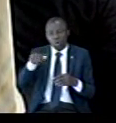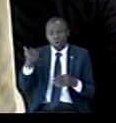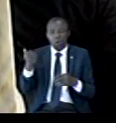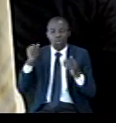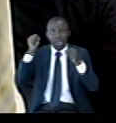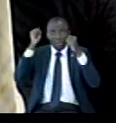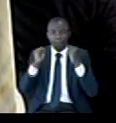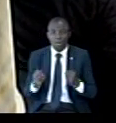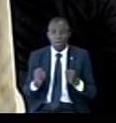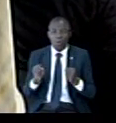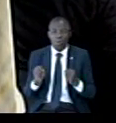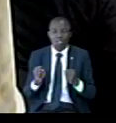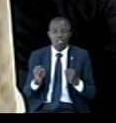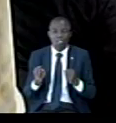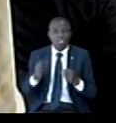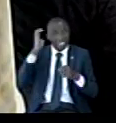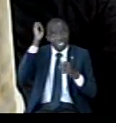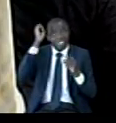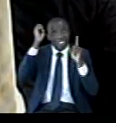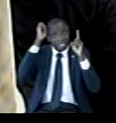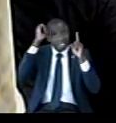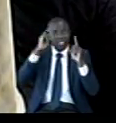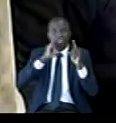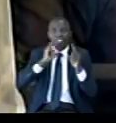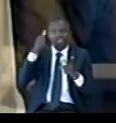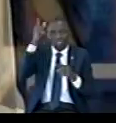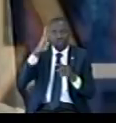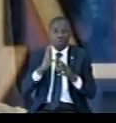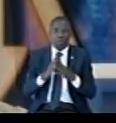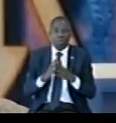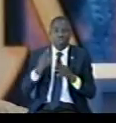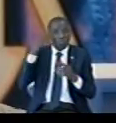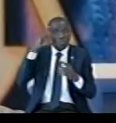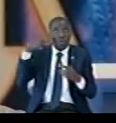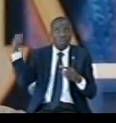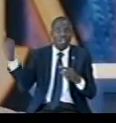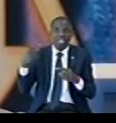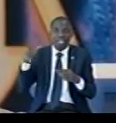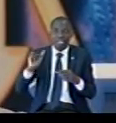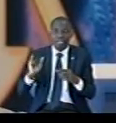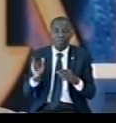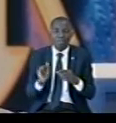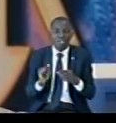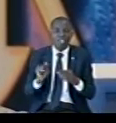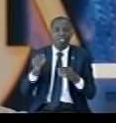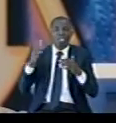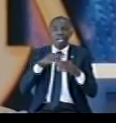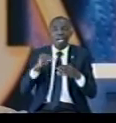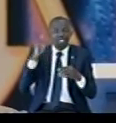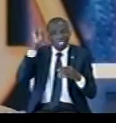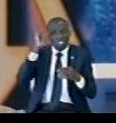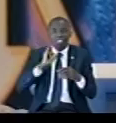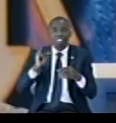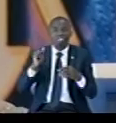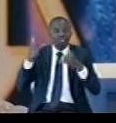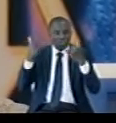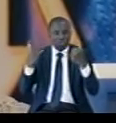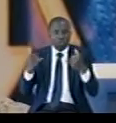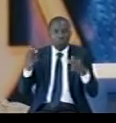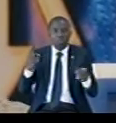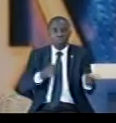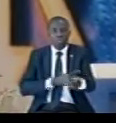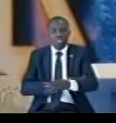other creator. He is God. Forever God, and is today your God, he will solve